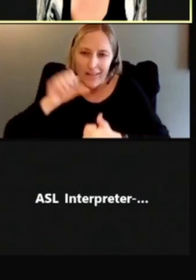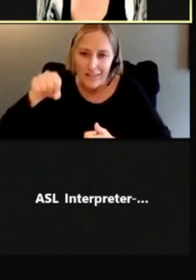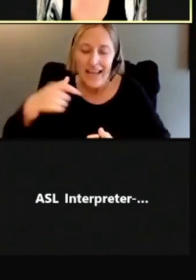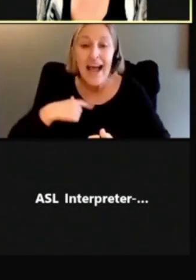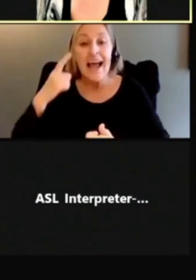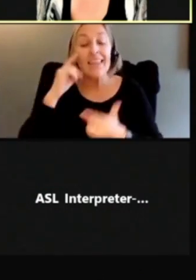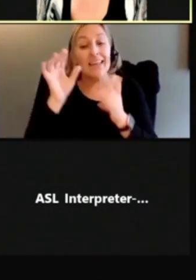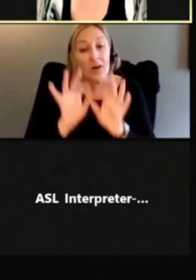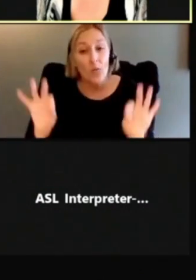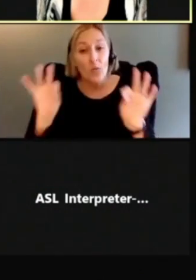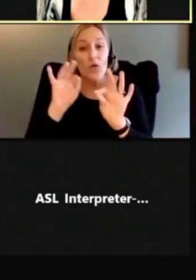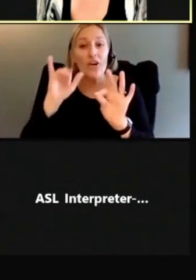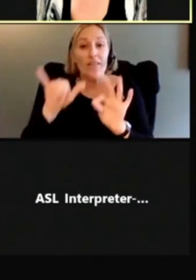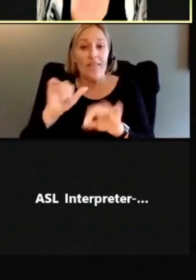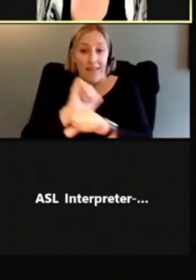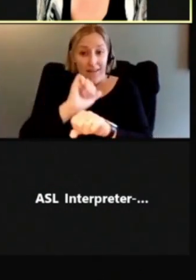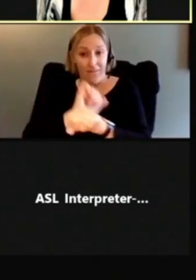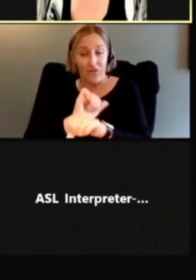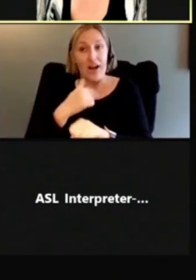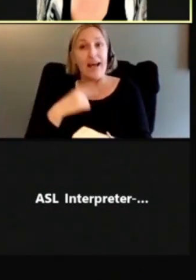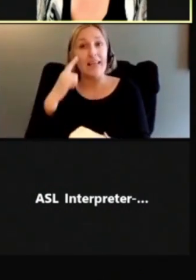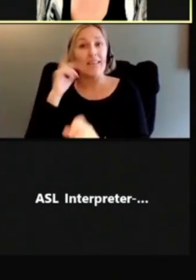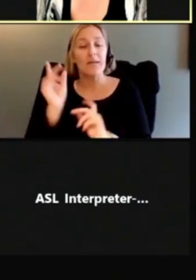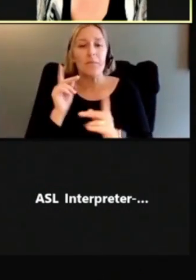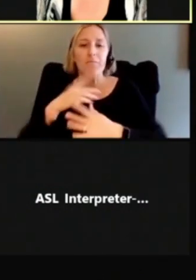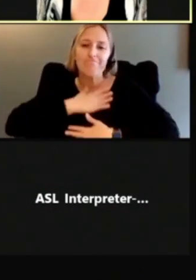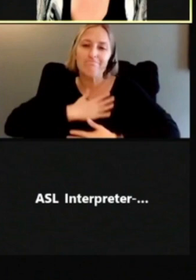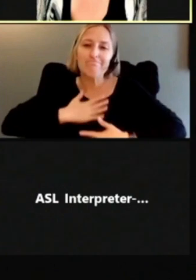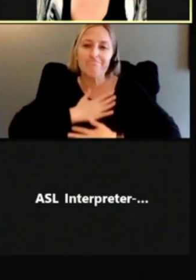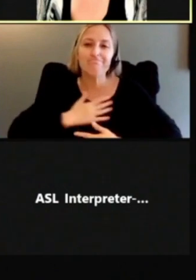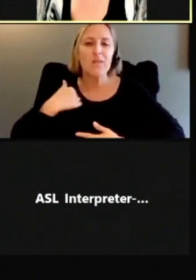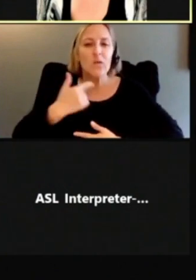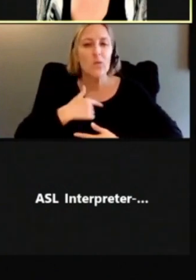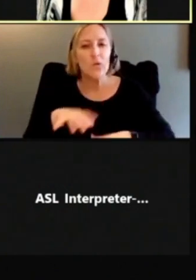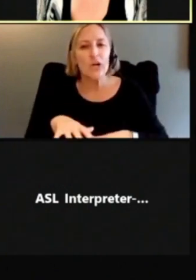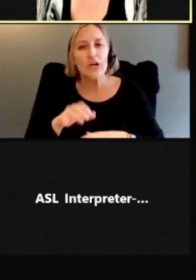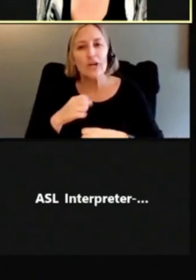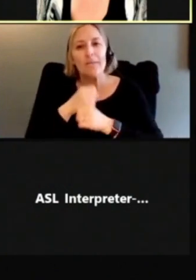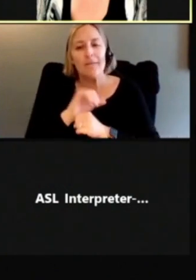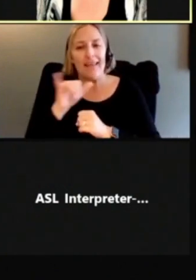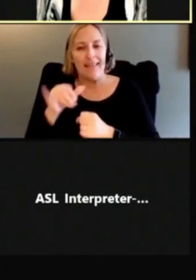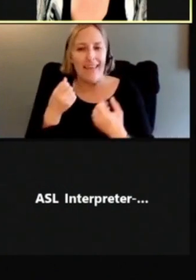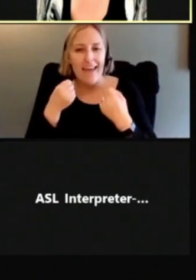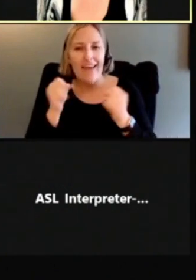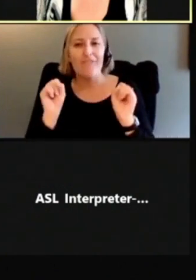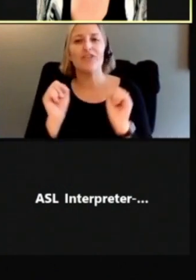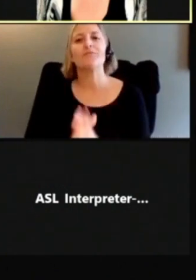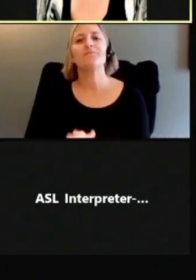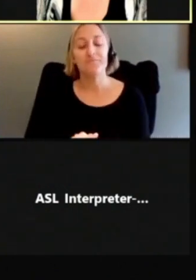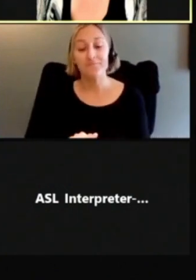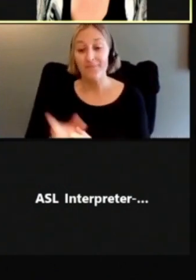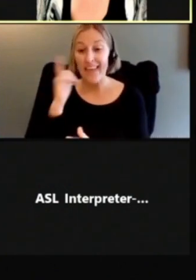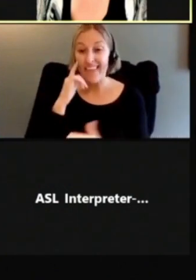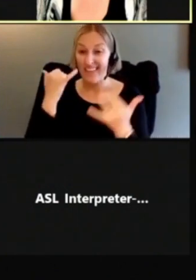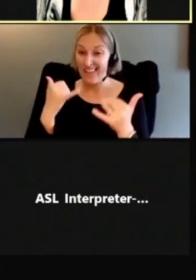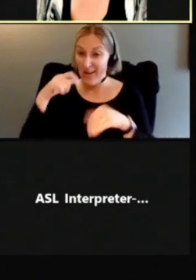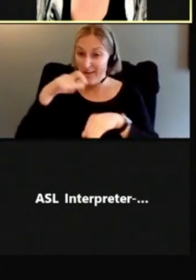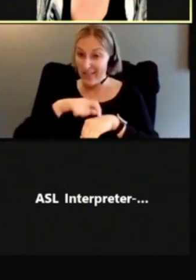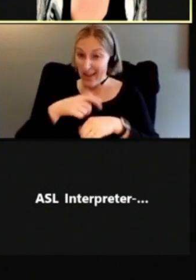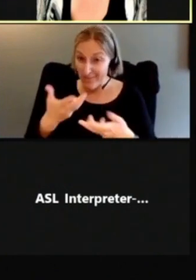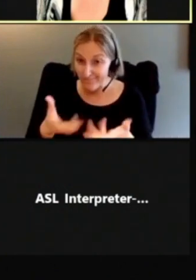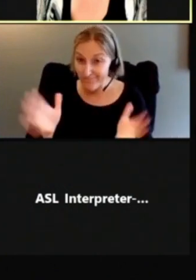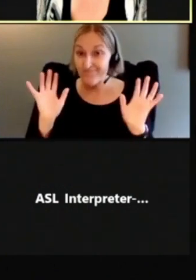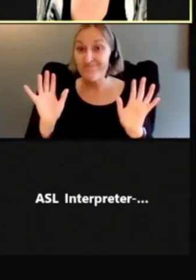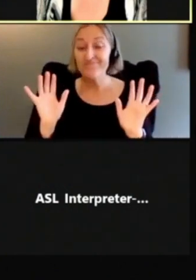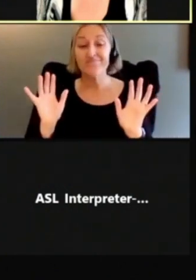and people appreciate that we're making the effort. All right, I think time's up and